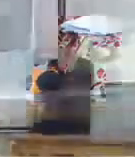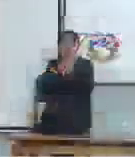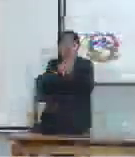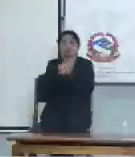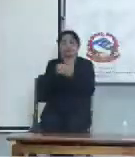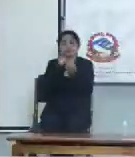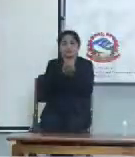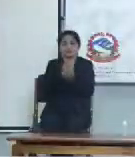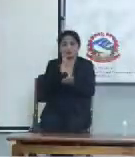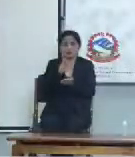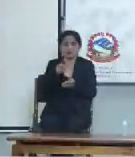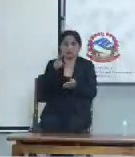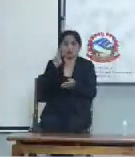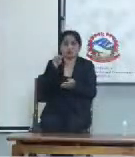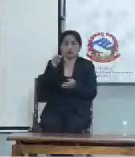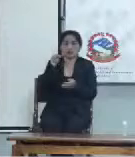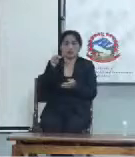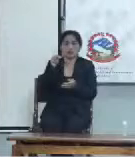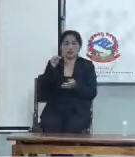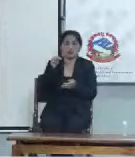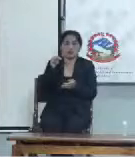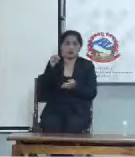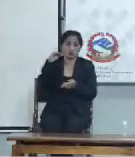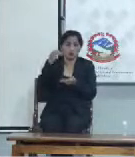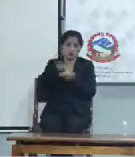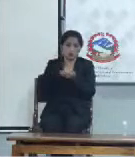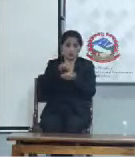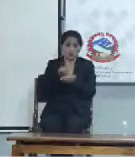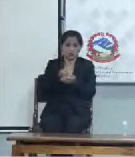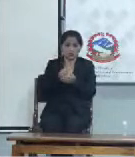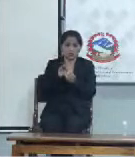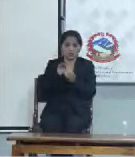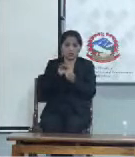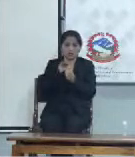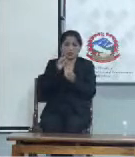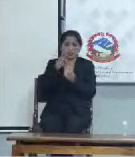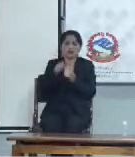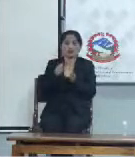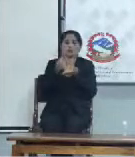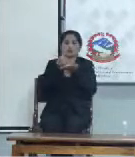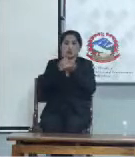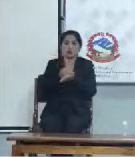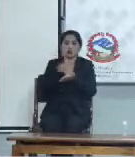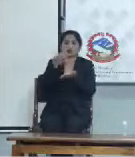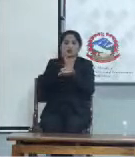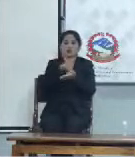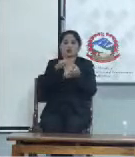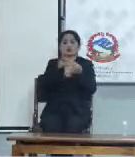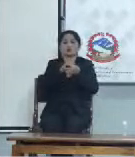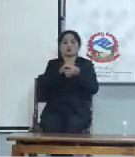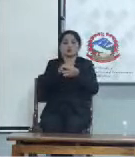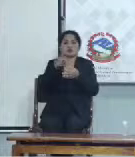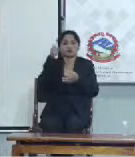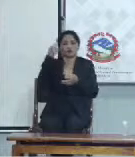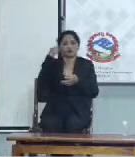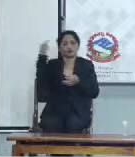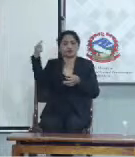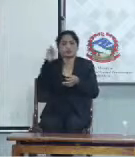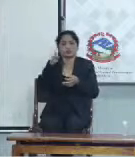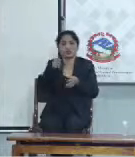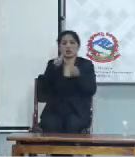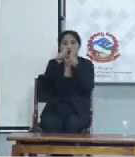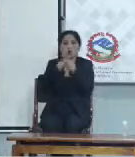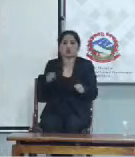role. So we have envisioned the mechanism on there. So along with